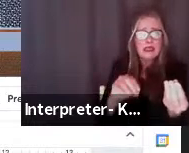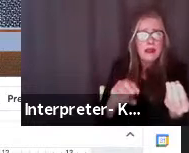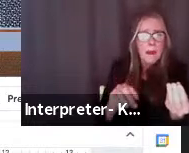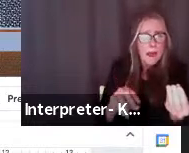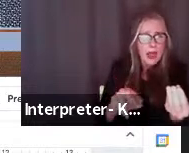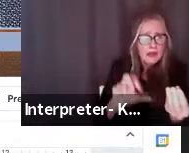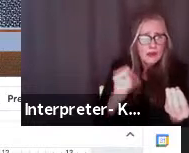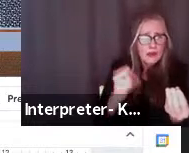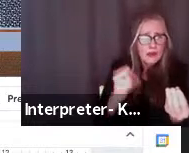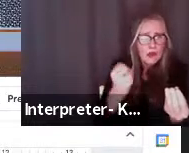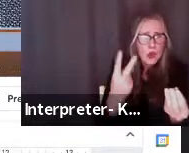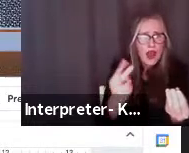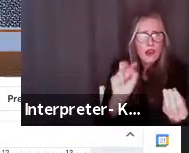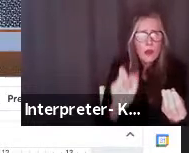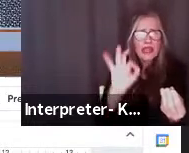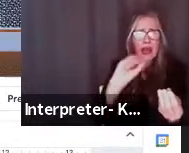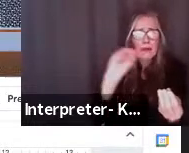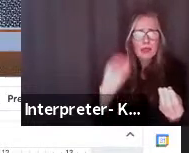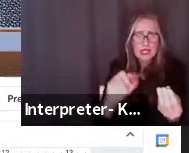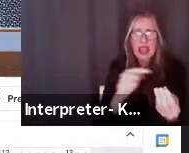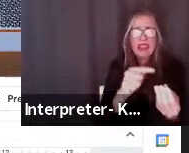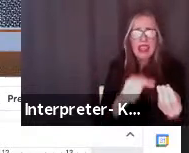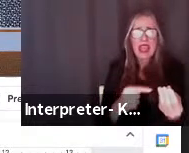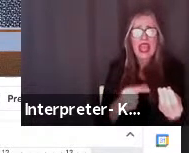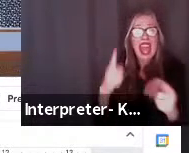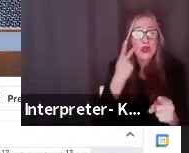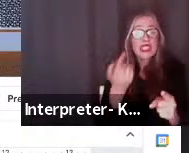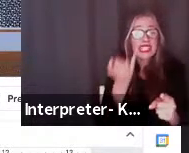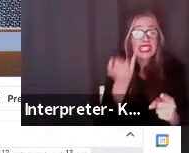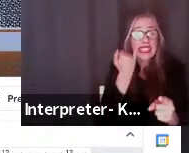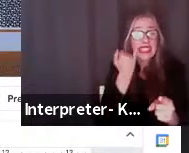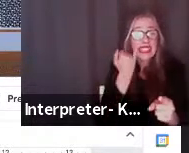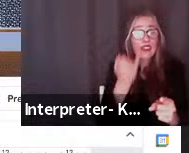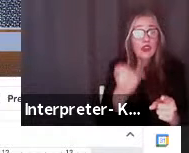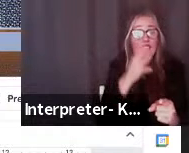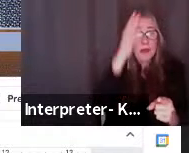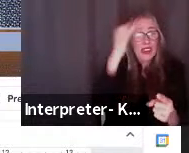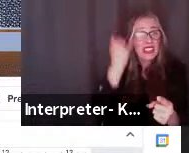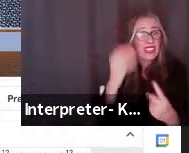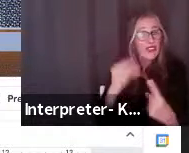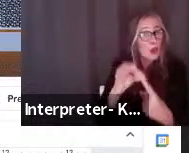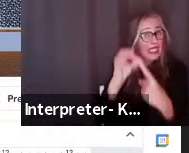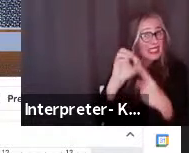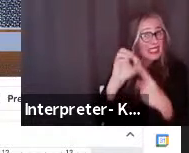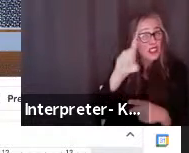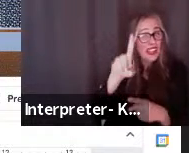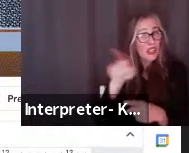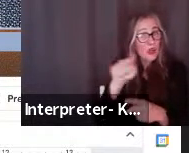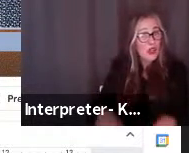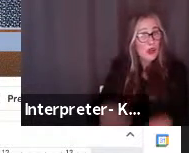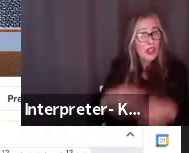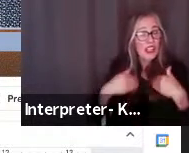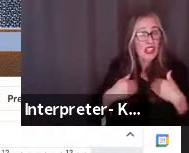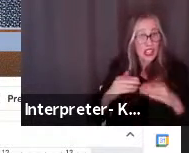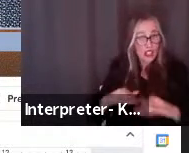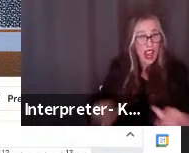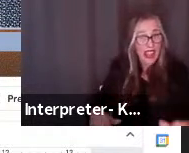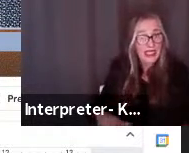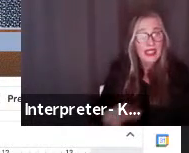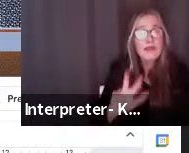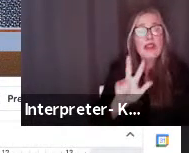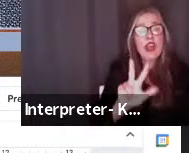likely that you'll have a child removed by child welfare as a parent if you are in special education as a child thirty to fifty percent of